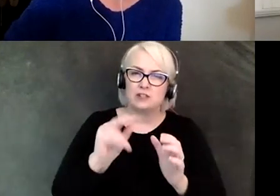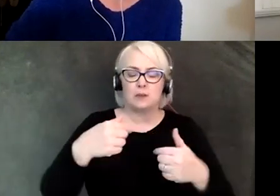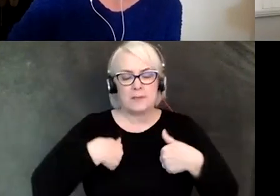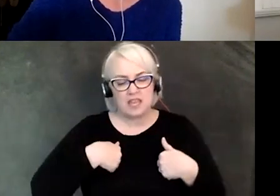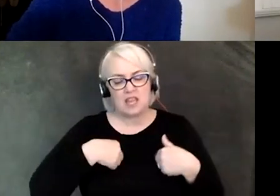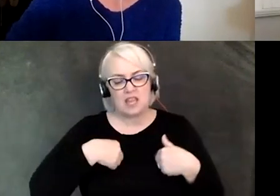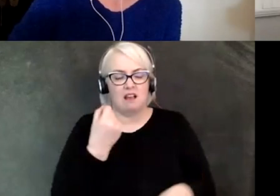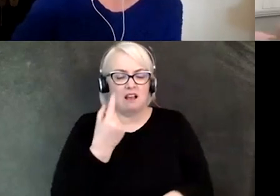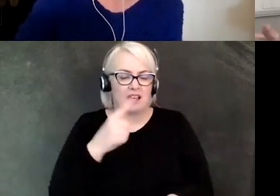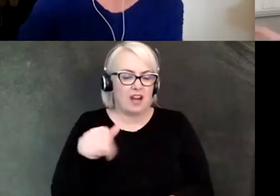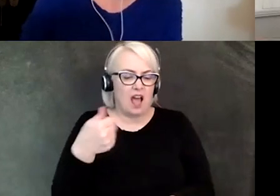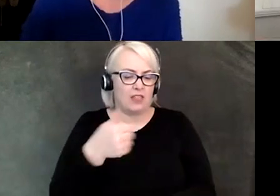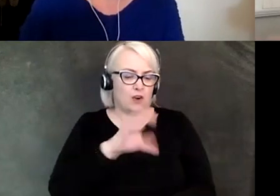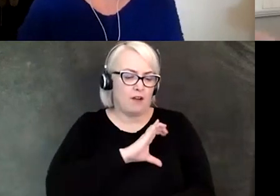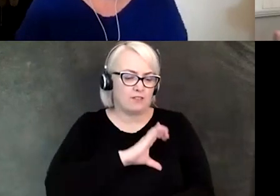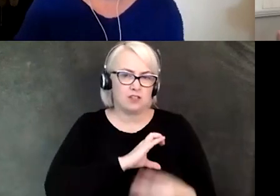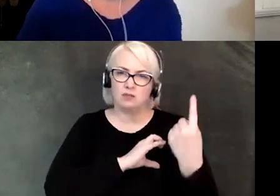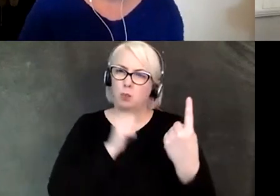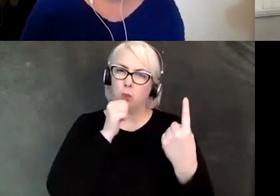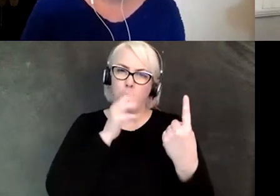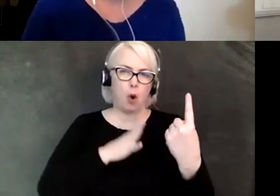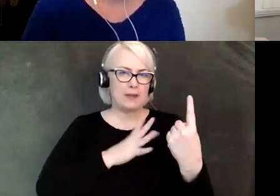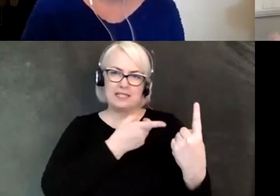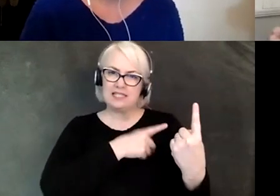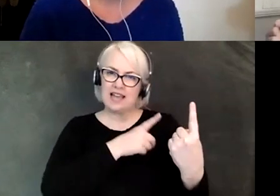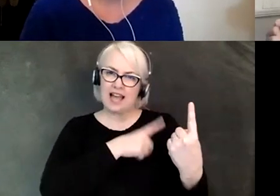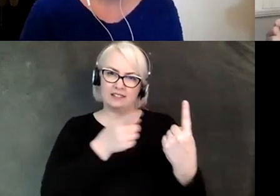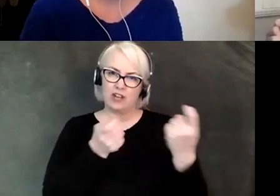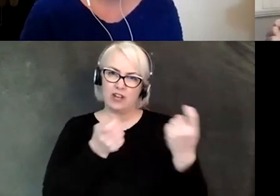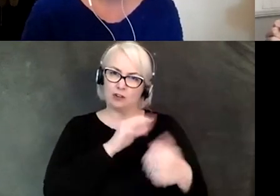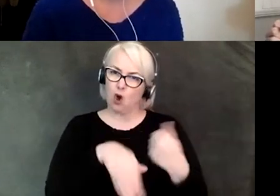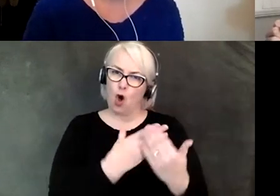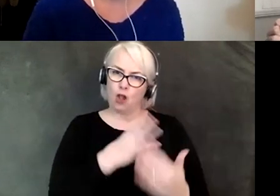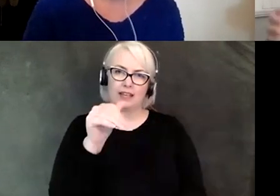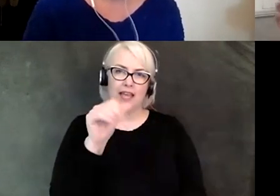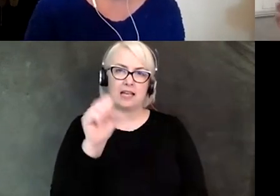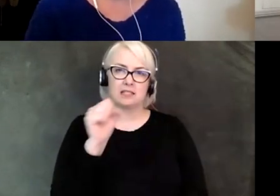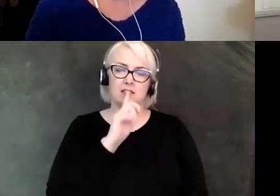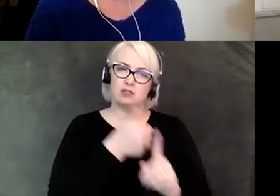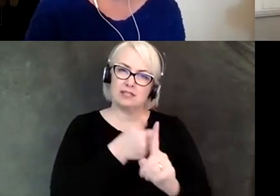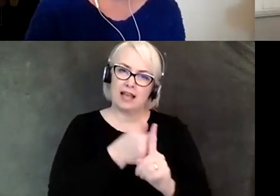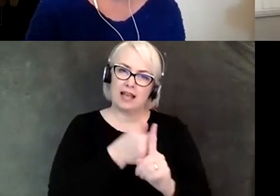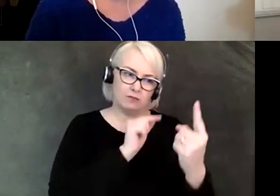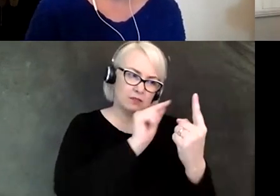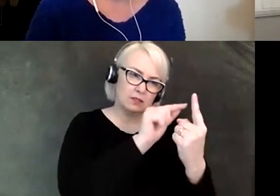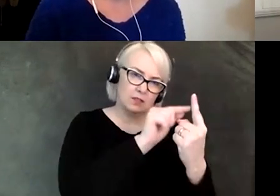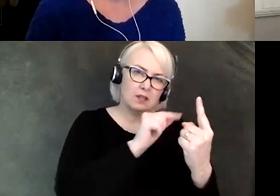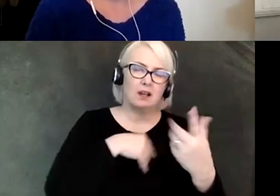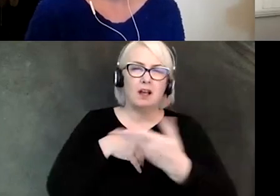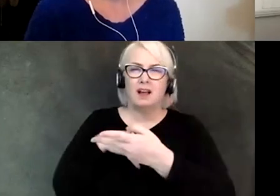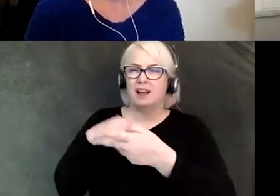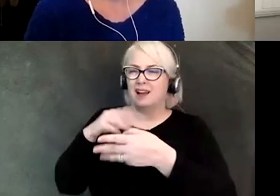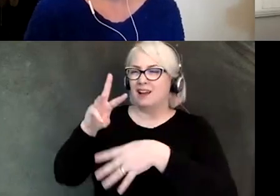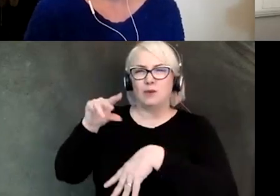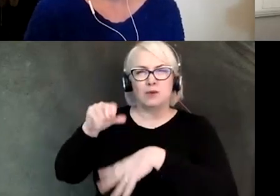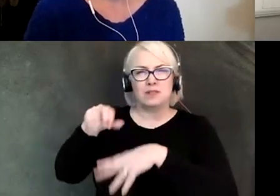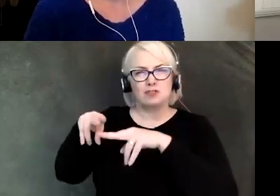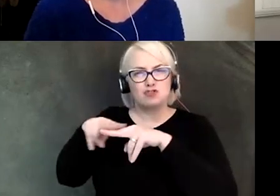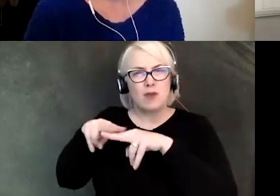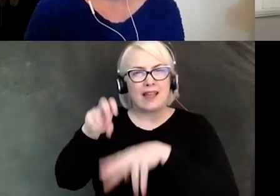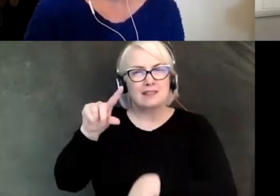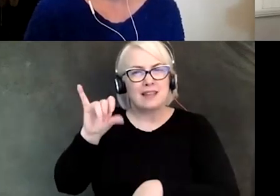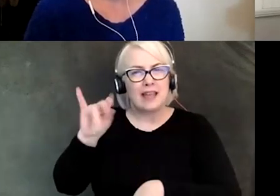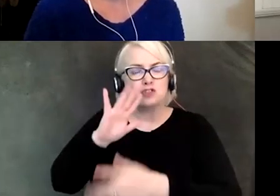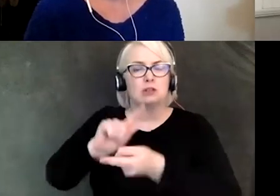who handled all the, all the cases herself. And, uh, it was a train station that had been converted into the police